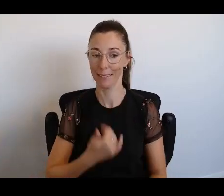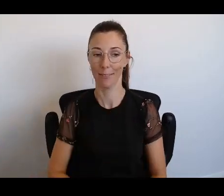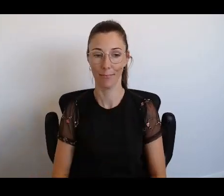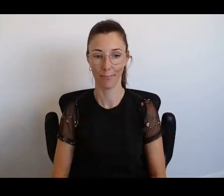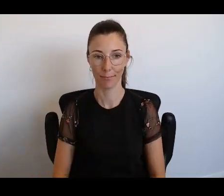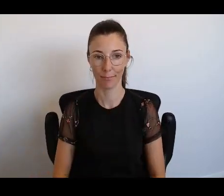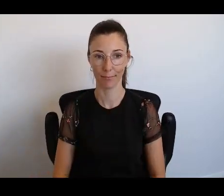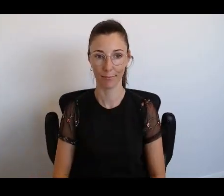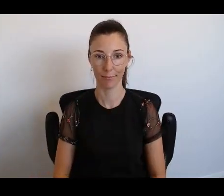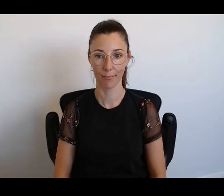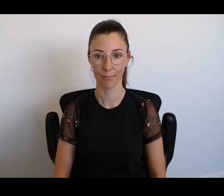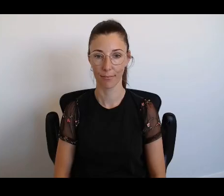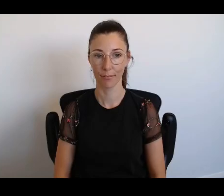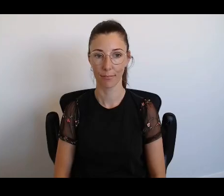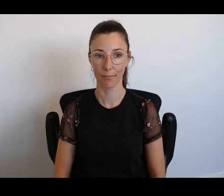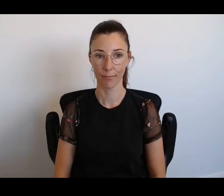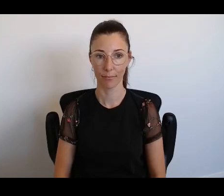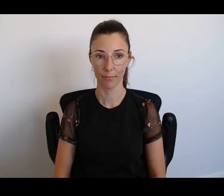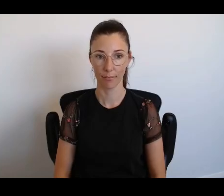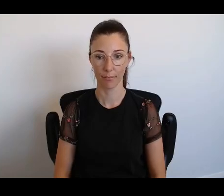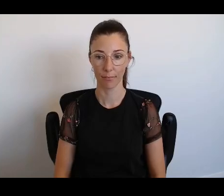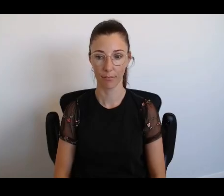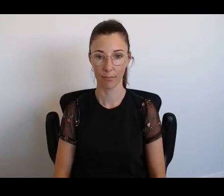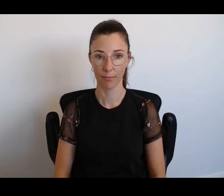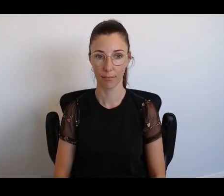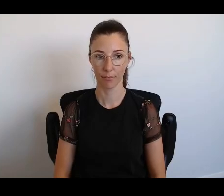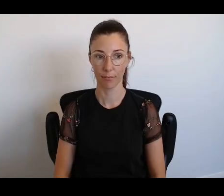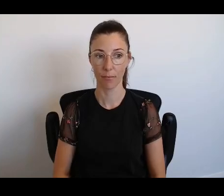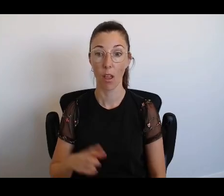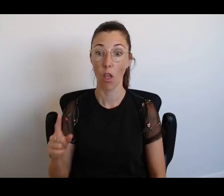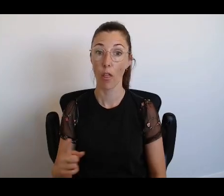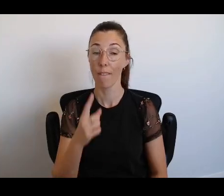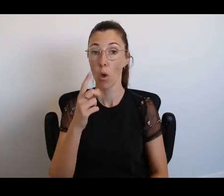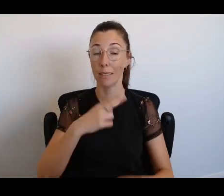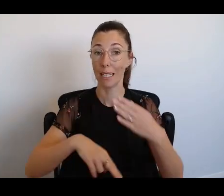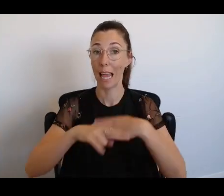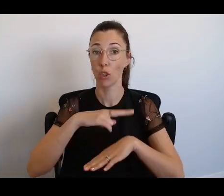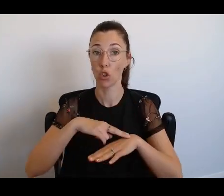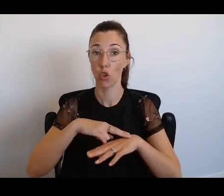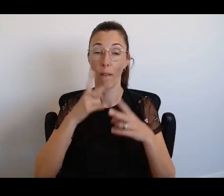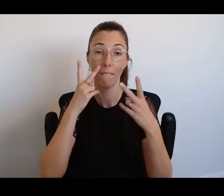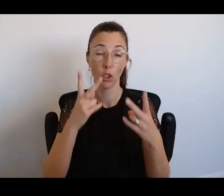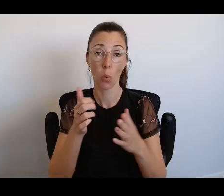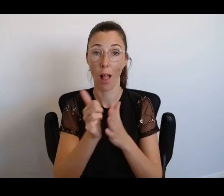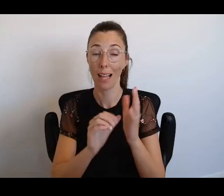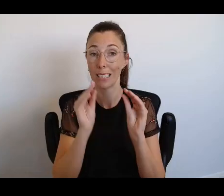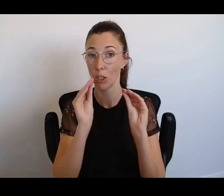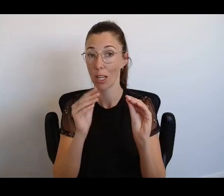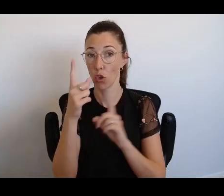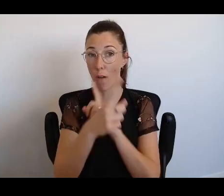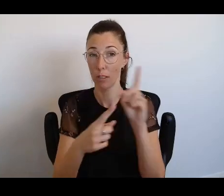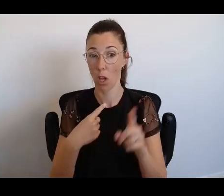Thank you. The first National Visual Arts Education Conference that I attended as a visitor myself was